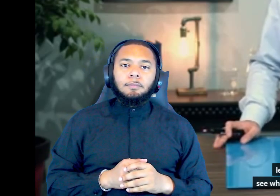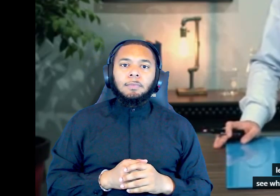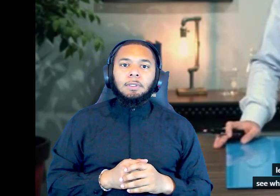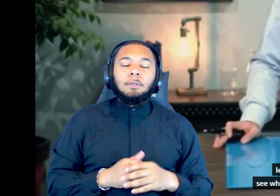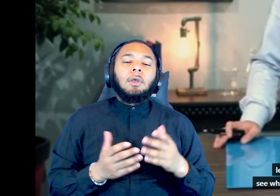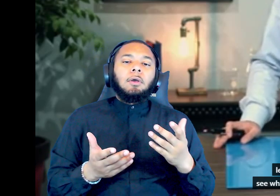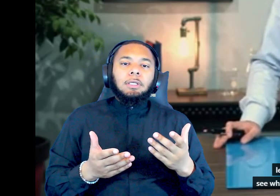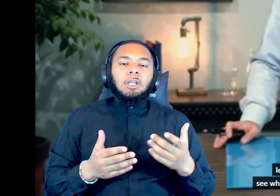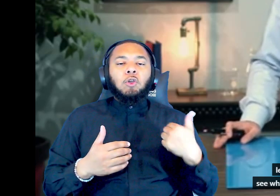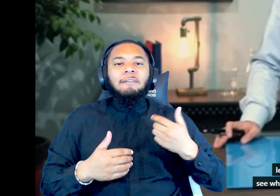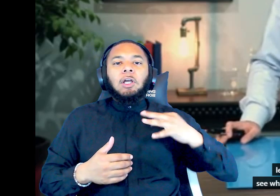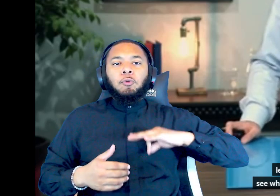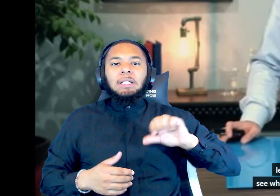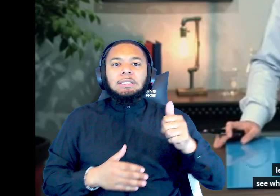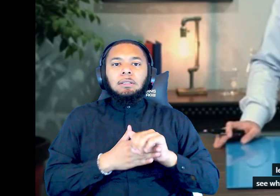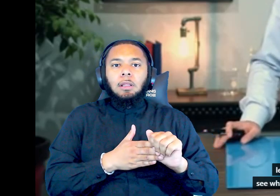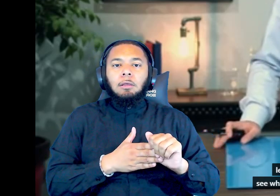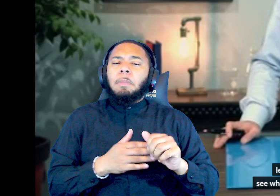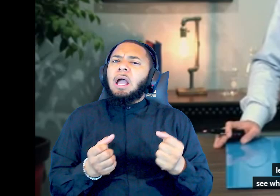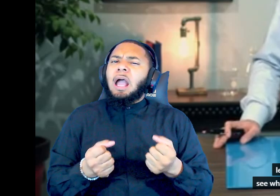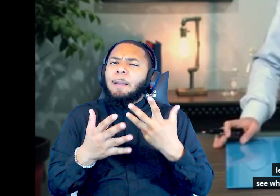a little bit of math and see what we have here.